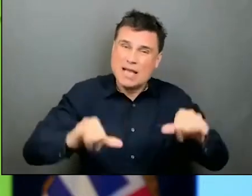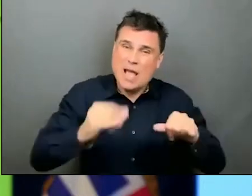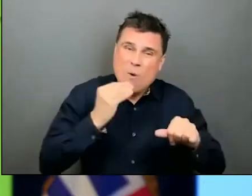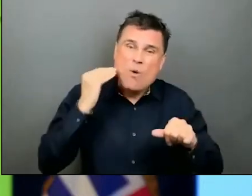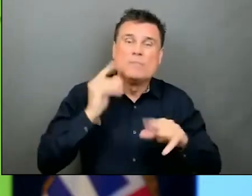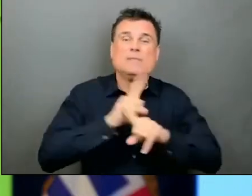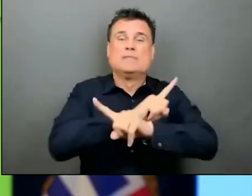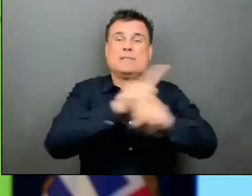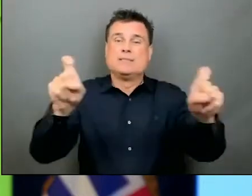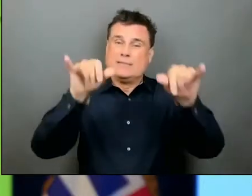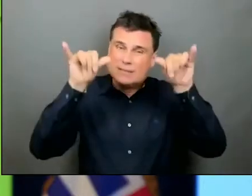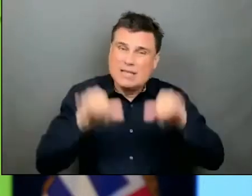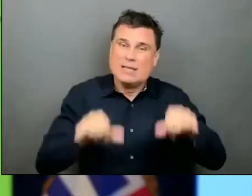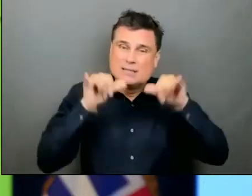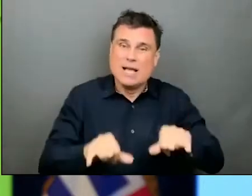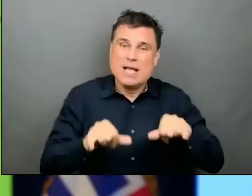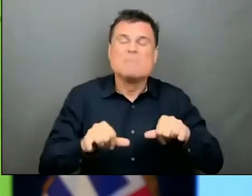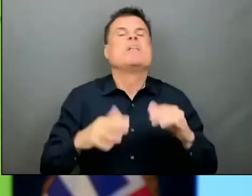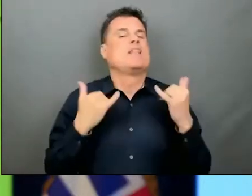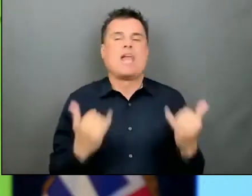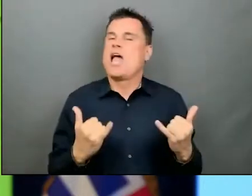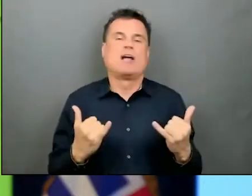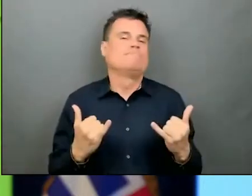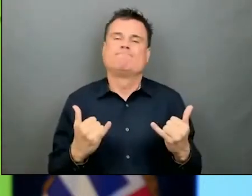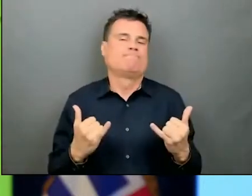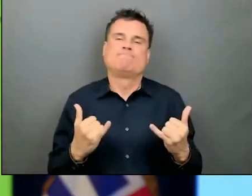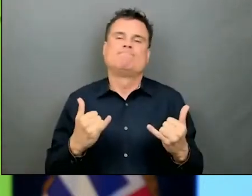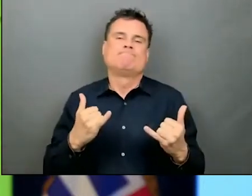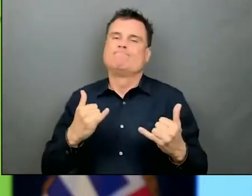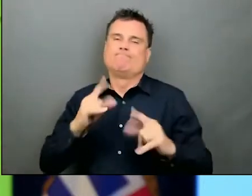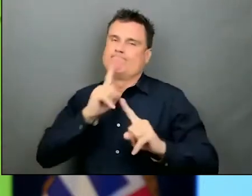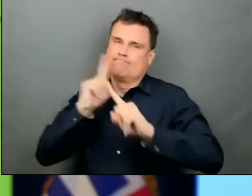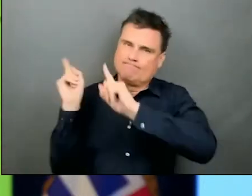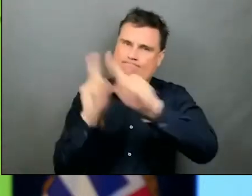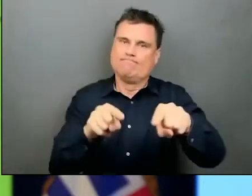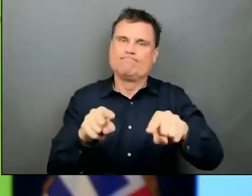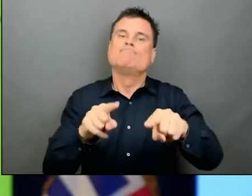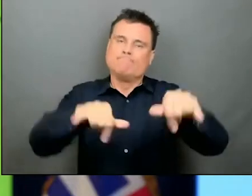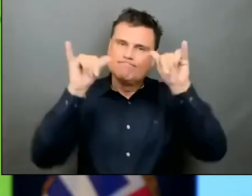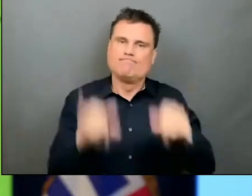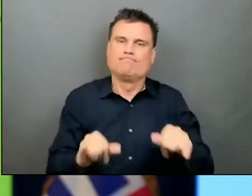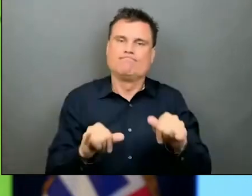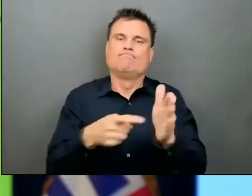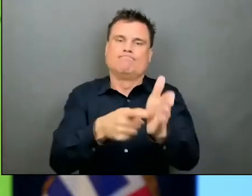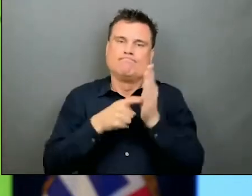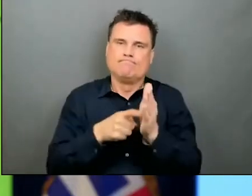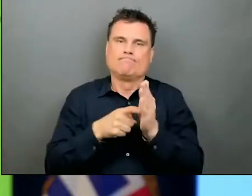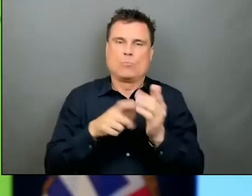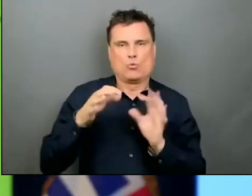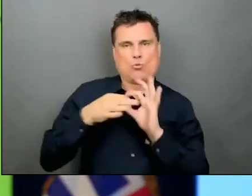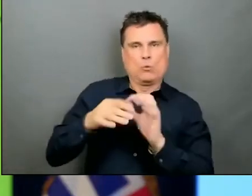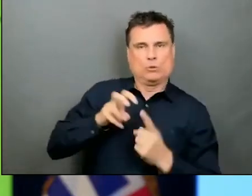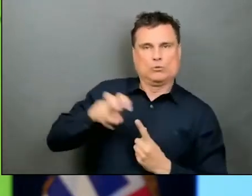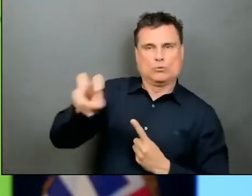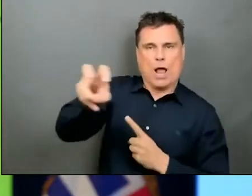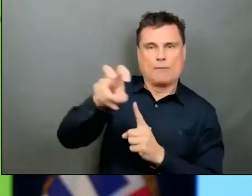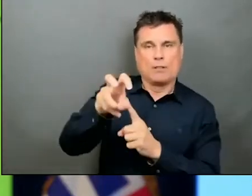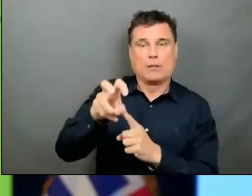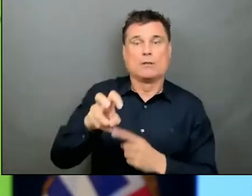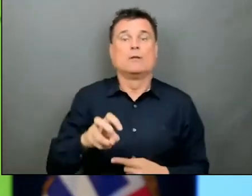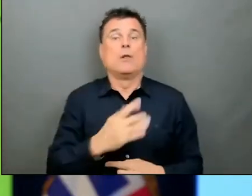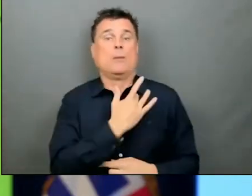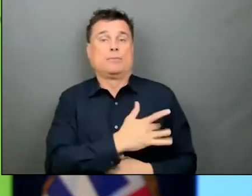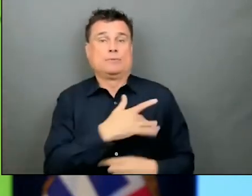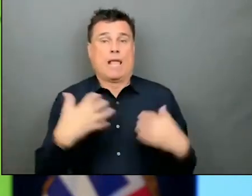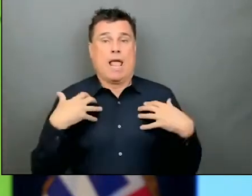formally restrict non-essential travel. That is why, based on the advice of the provincial health officer,